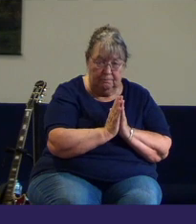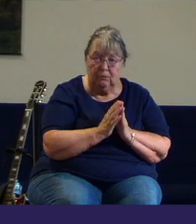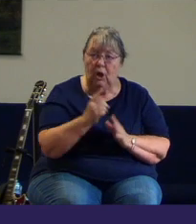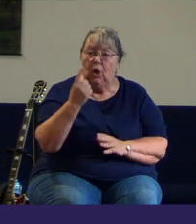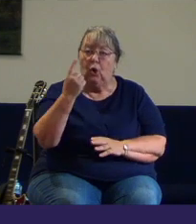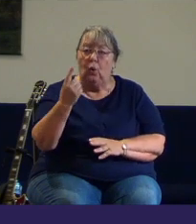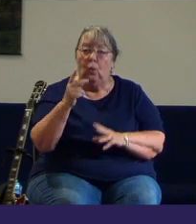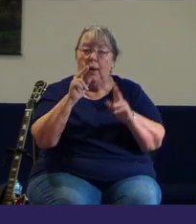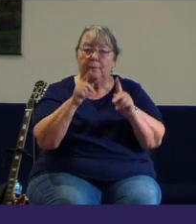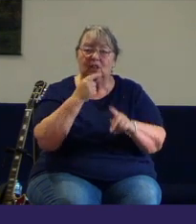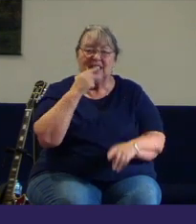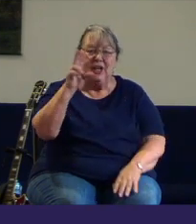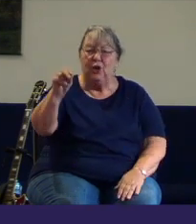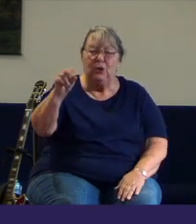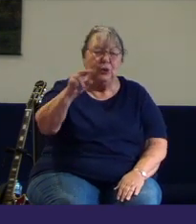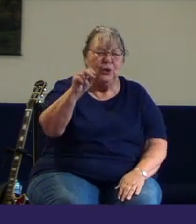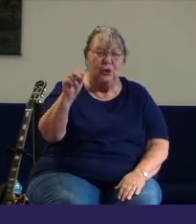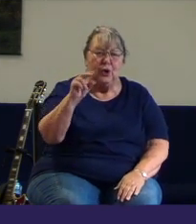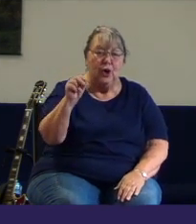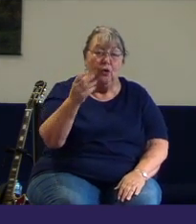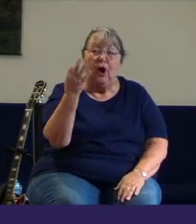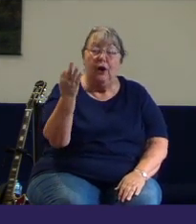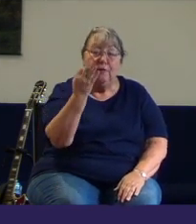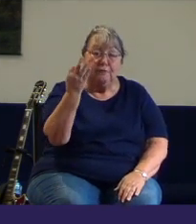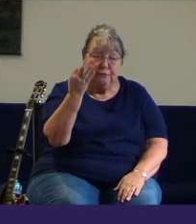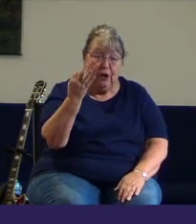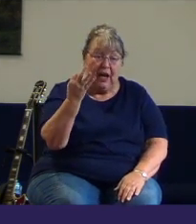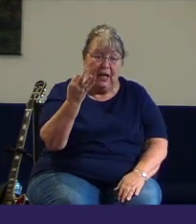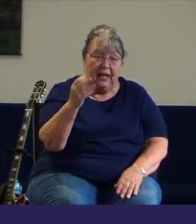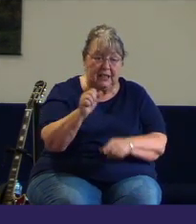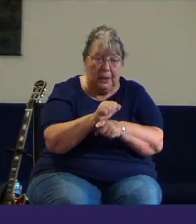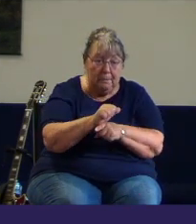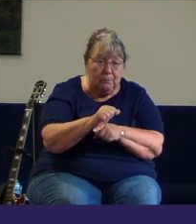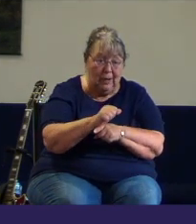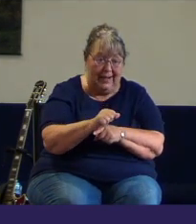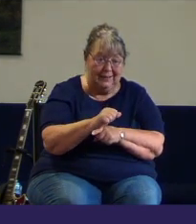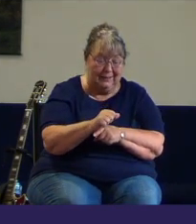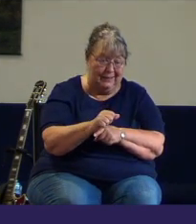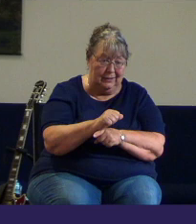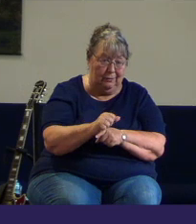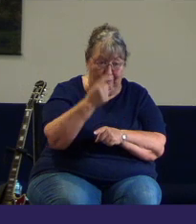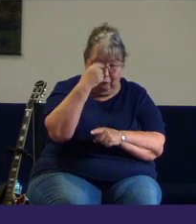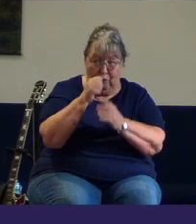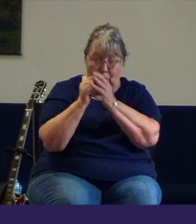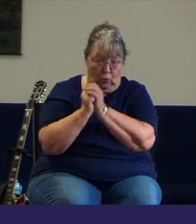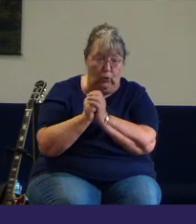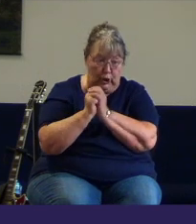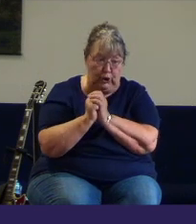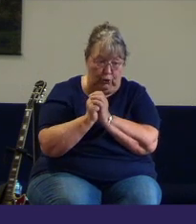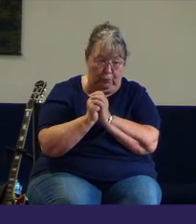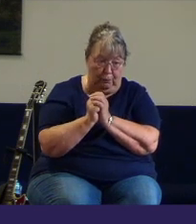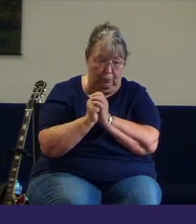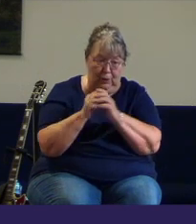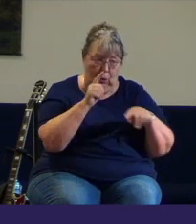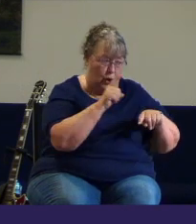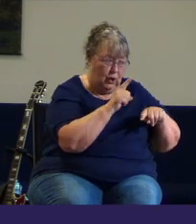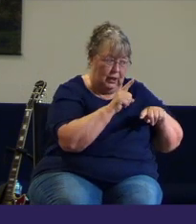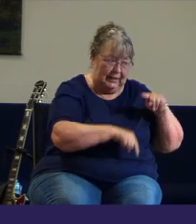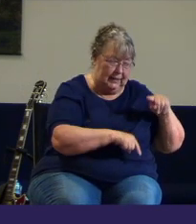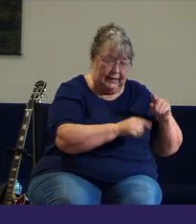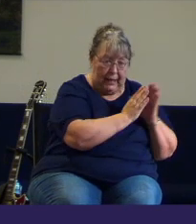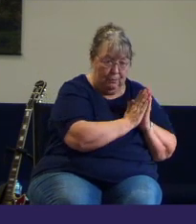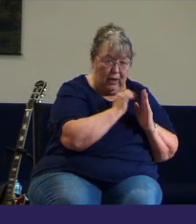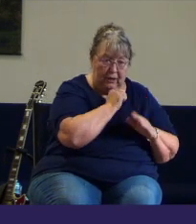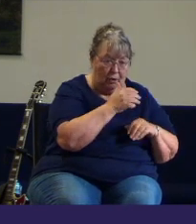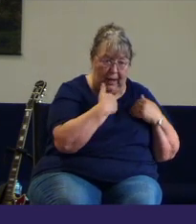told me, no. Friday is practice. Friday is rehearsal for worship. It's rehearsal. So in other